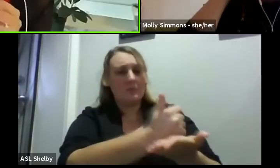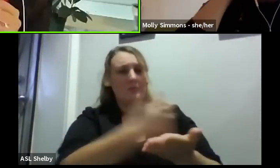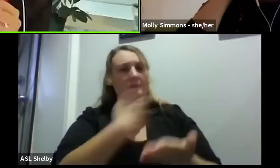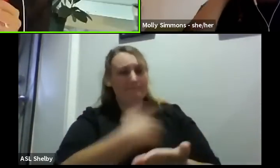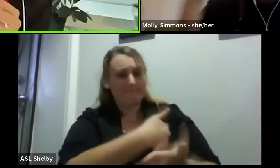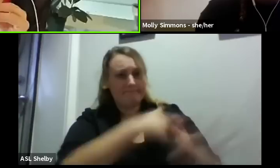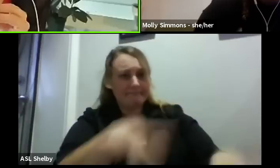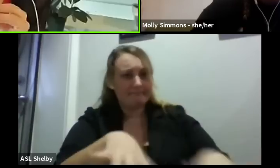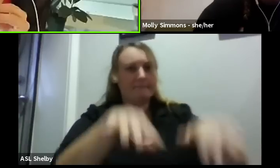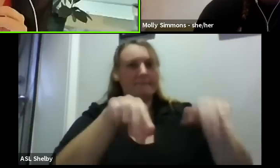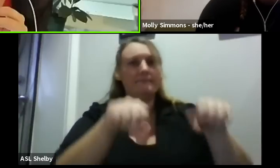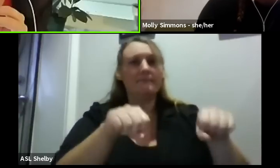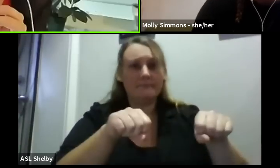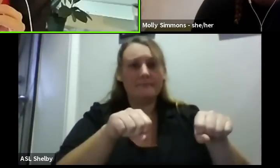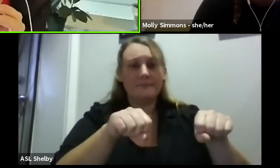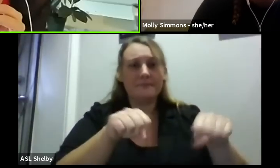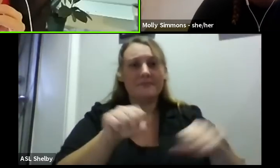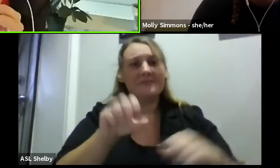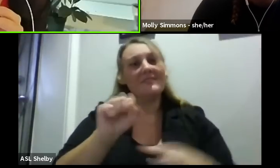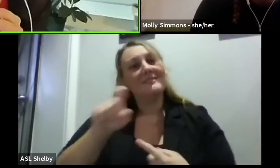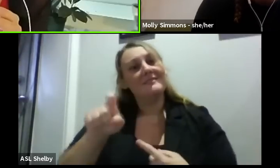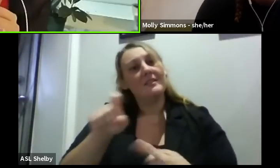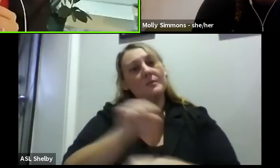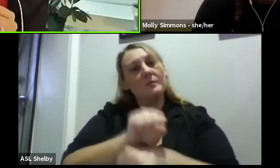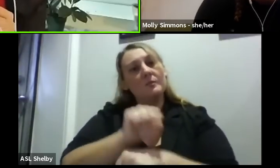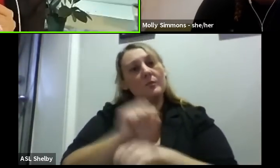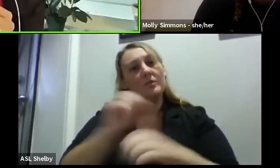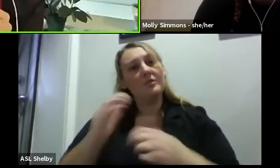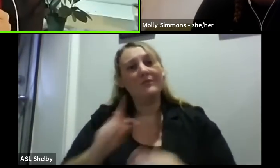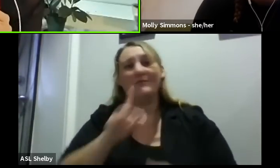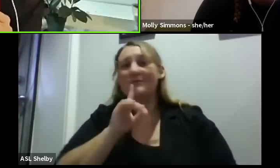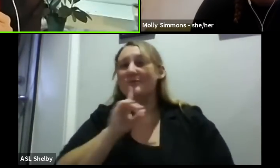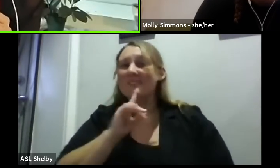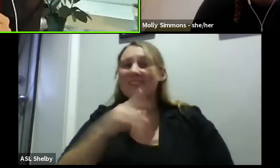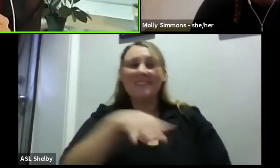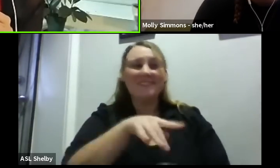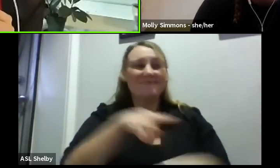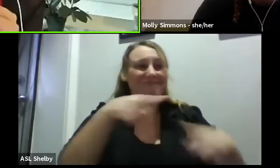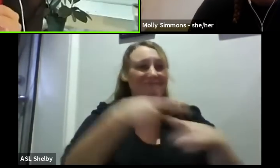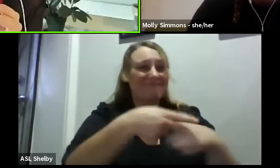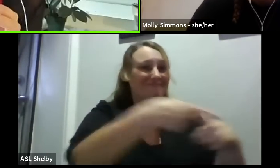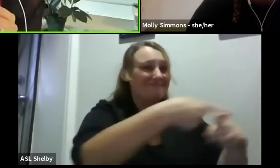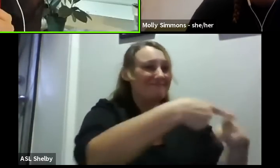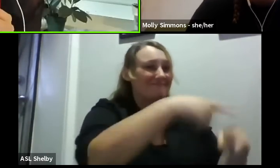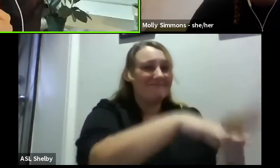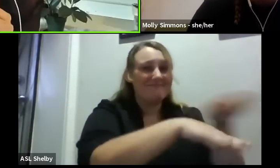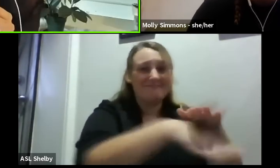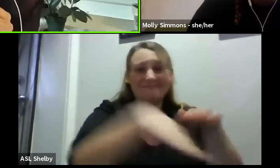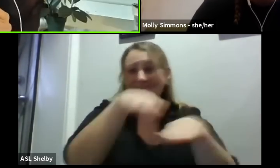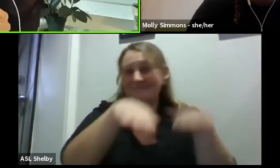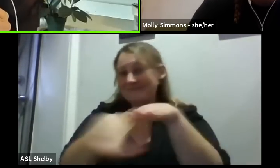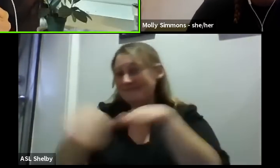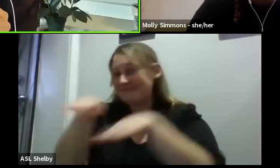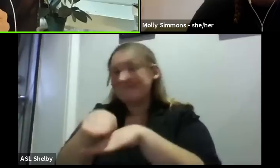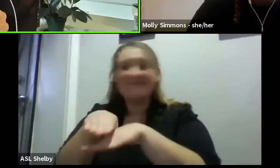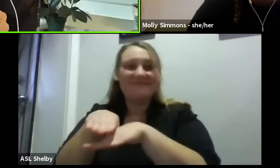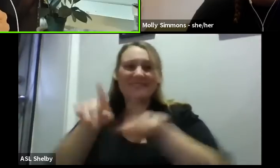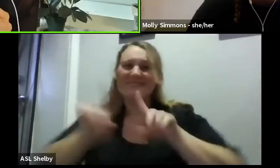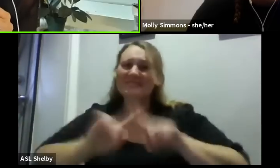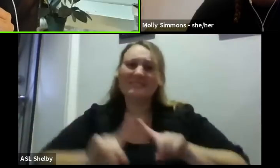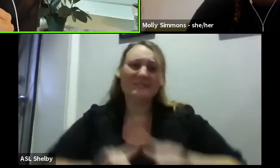many experiences and identities. Black and Indigenous, people of color, LGBTQAI and